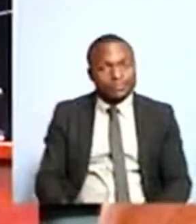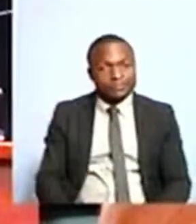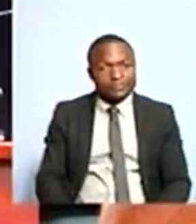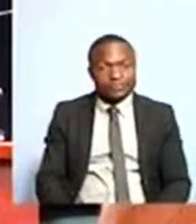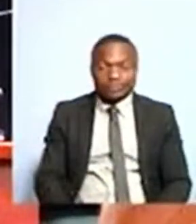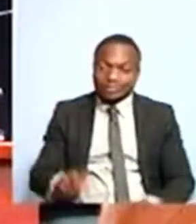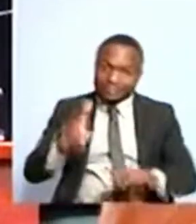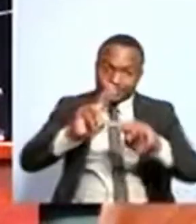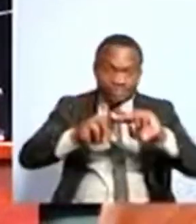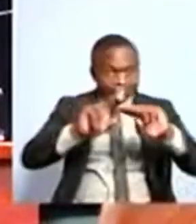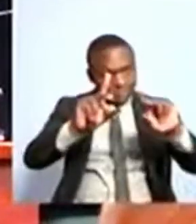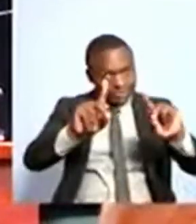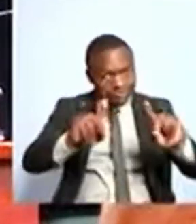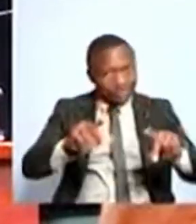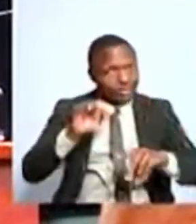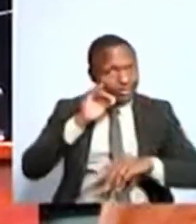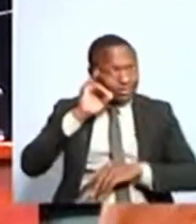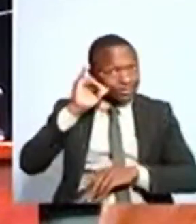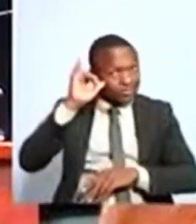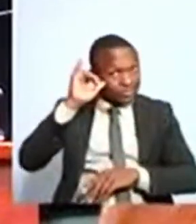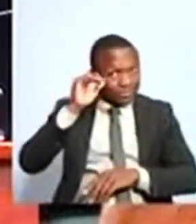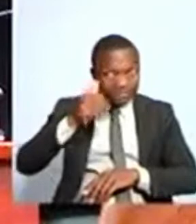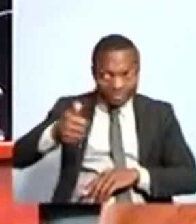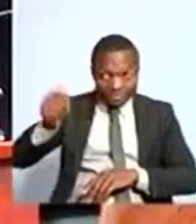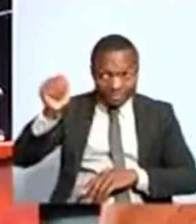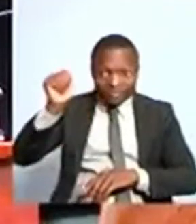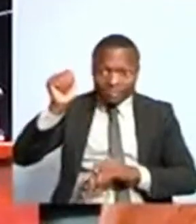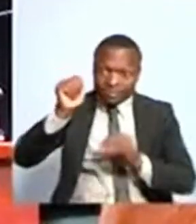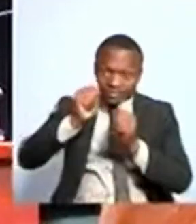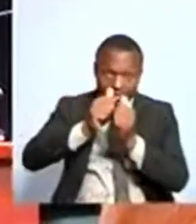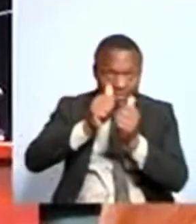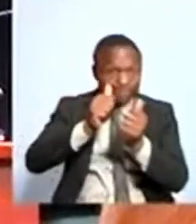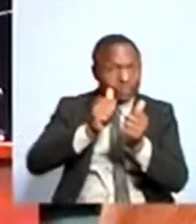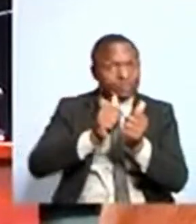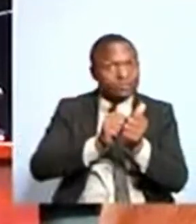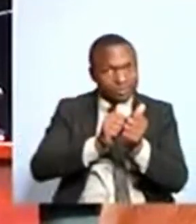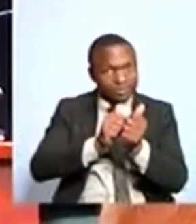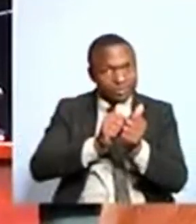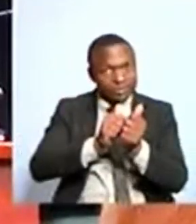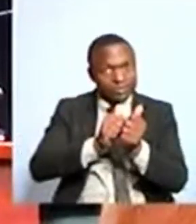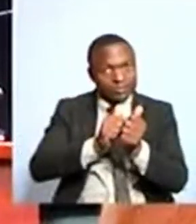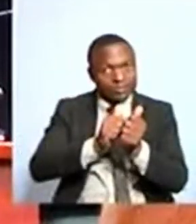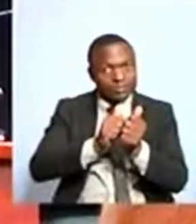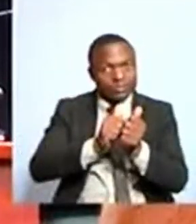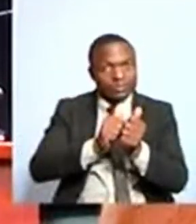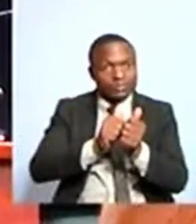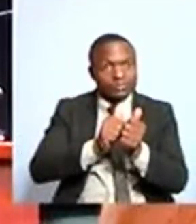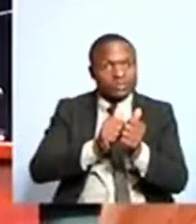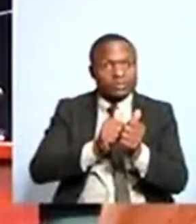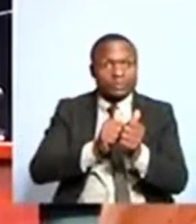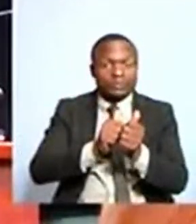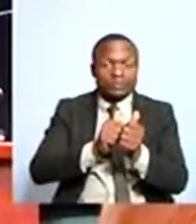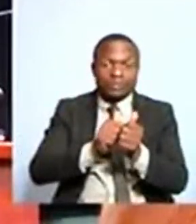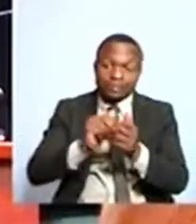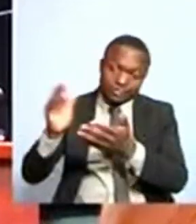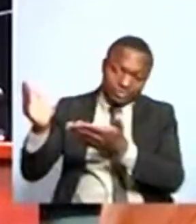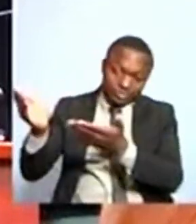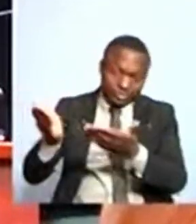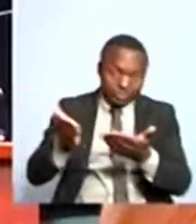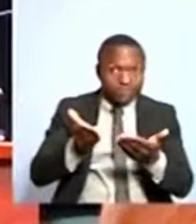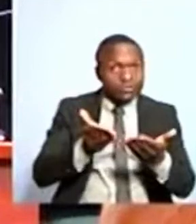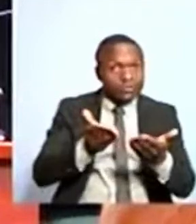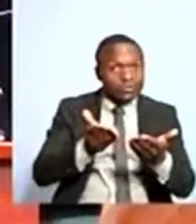Mr. Chairman, yesterday I was just about to lay before the House